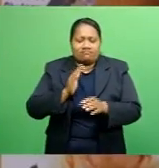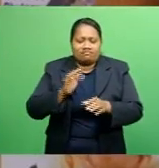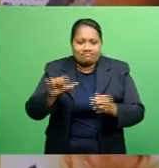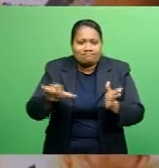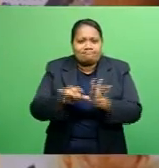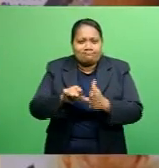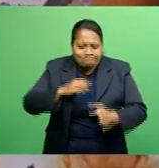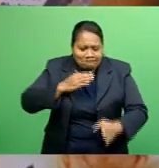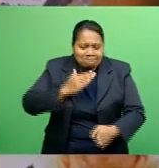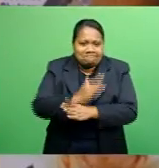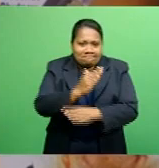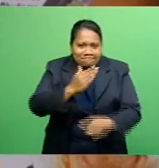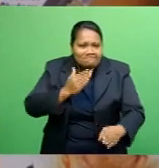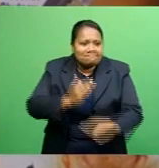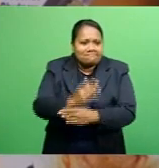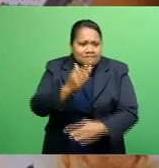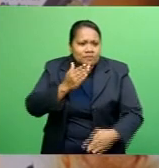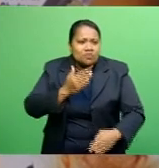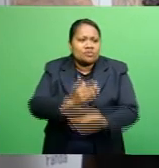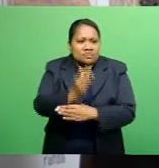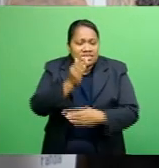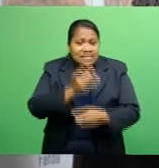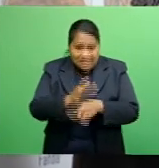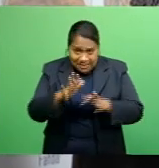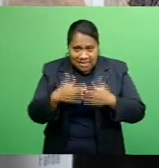improving, and I hope it shall improve in future.